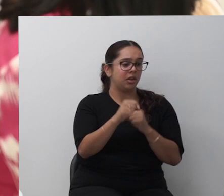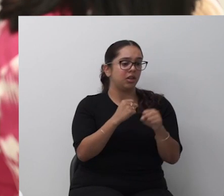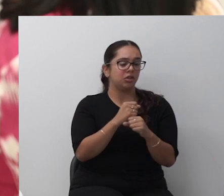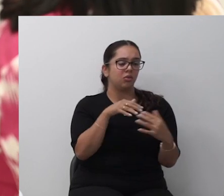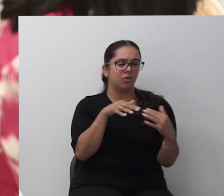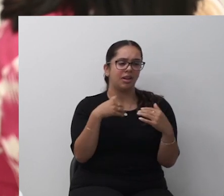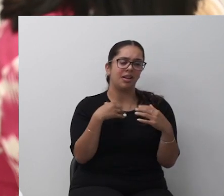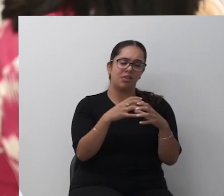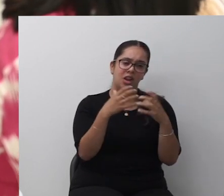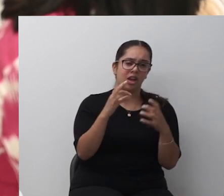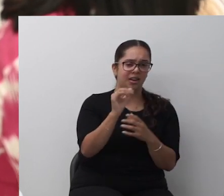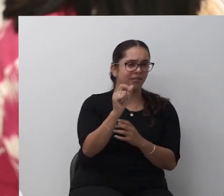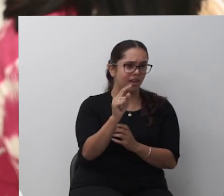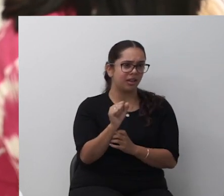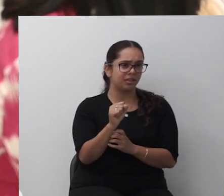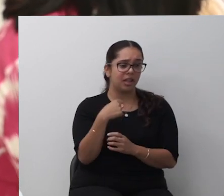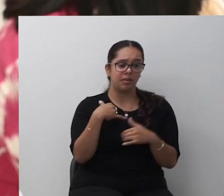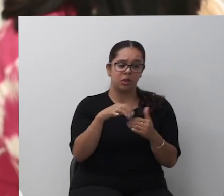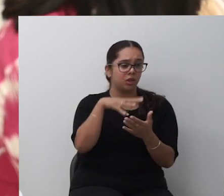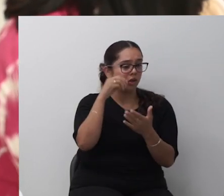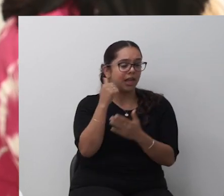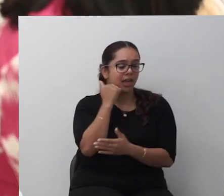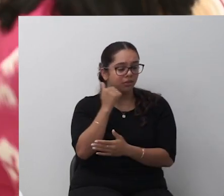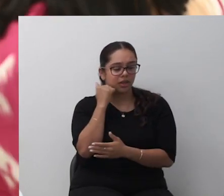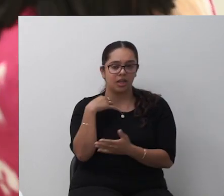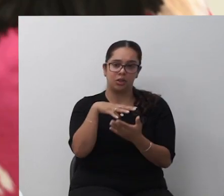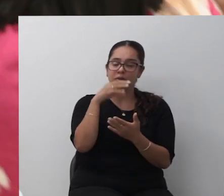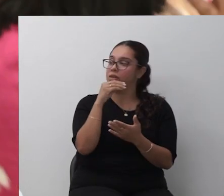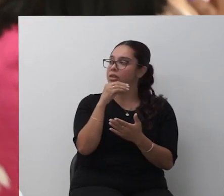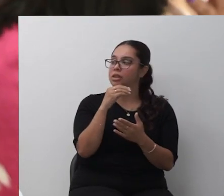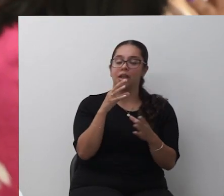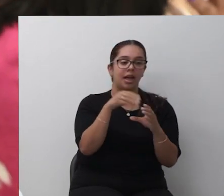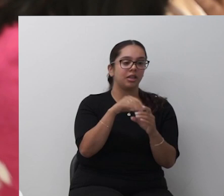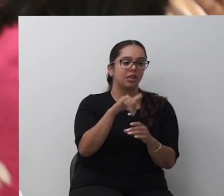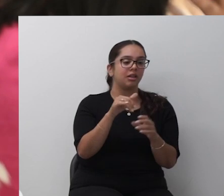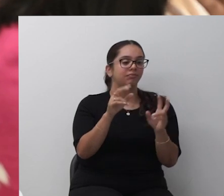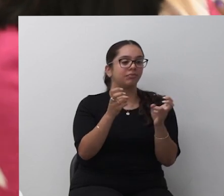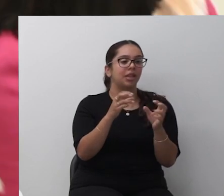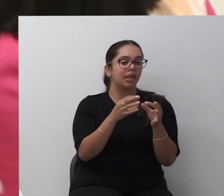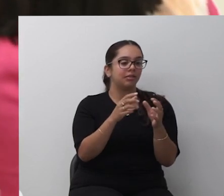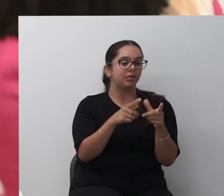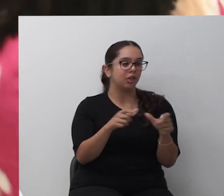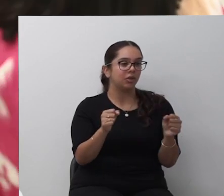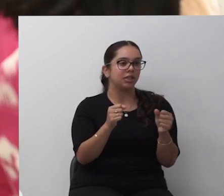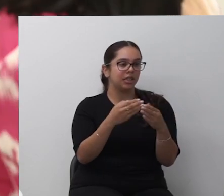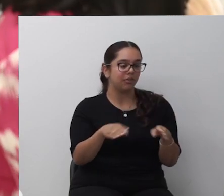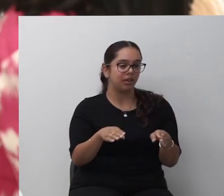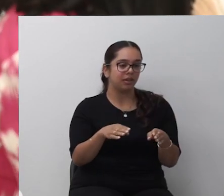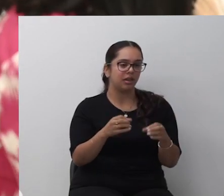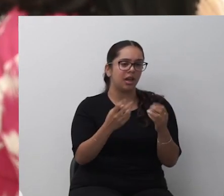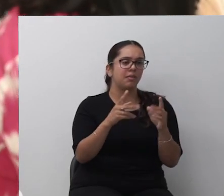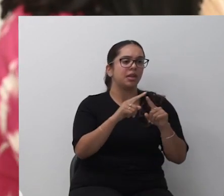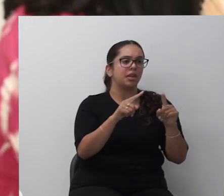there's so many facts, I'm still learning every day. Add to that linguistic divide, add to that how many different nation states